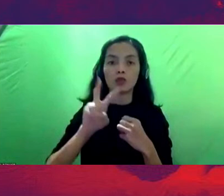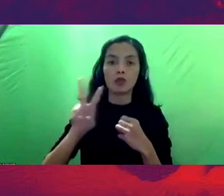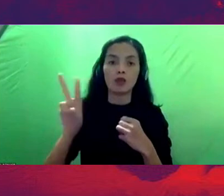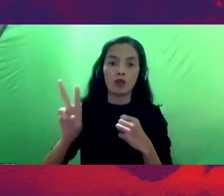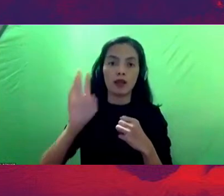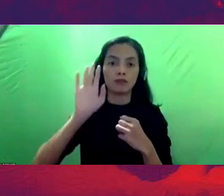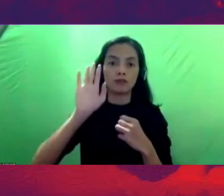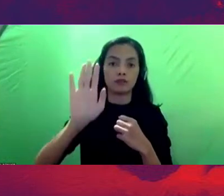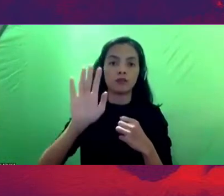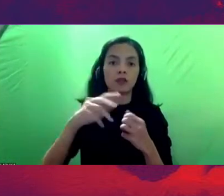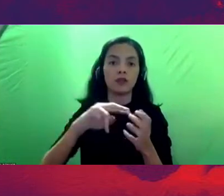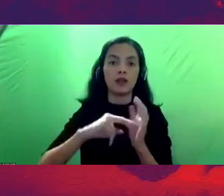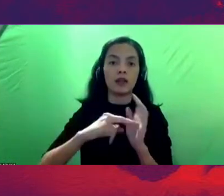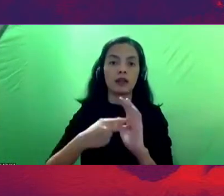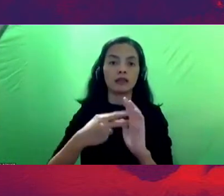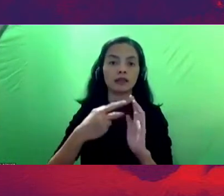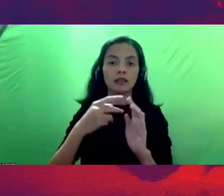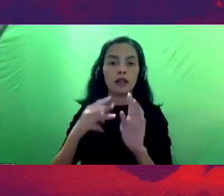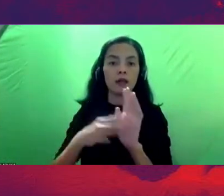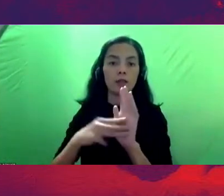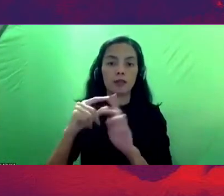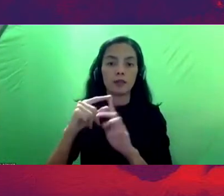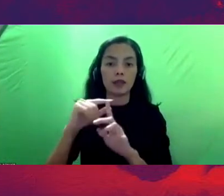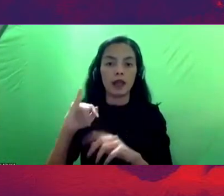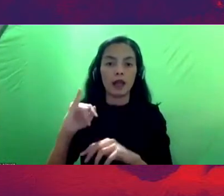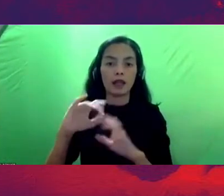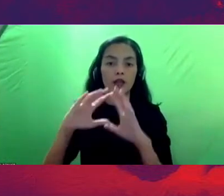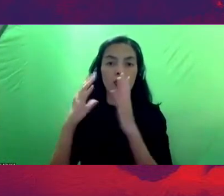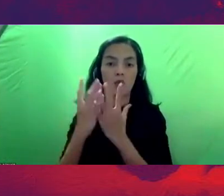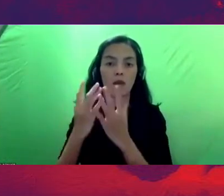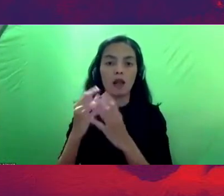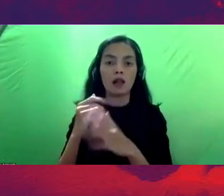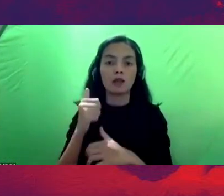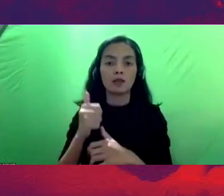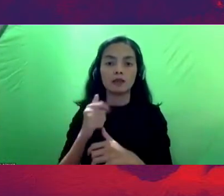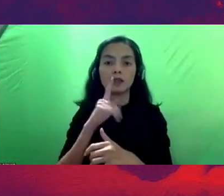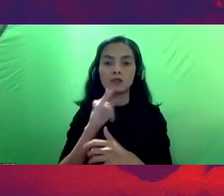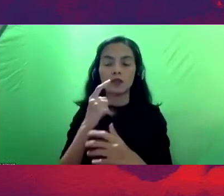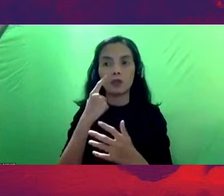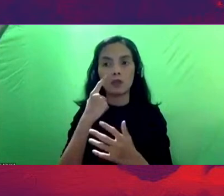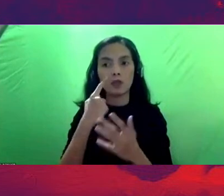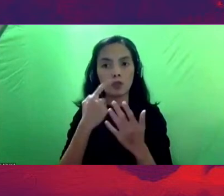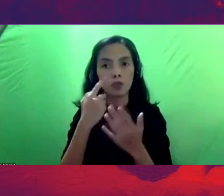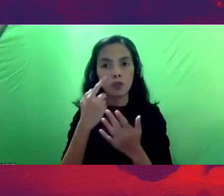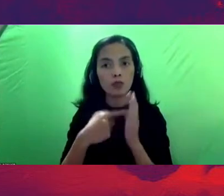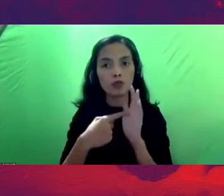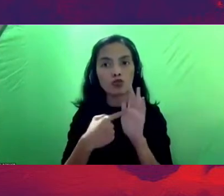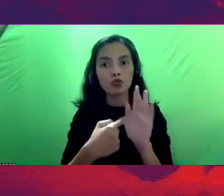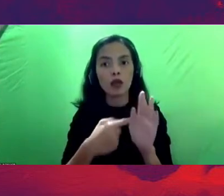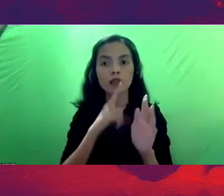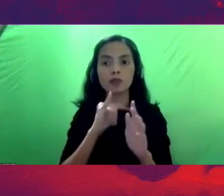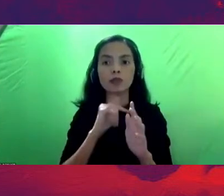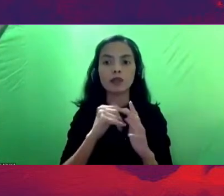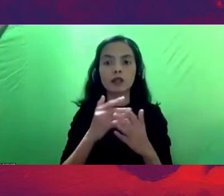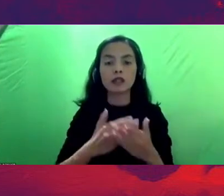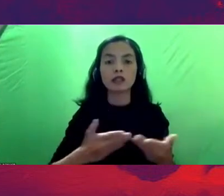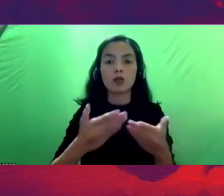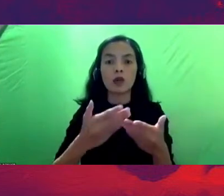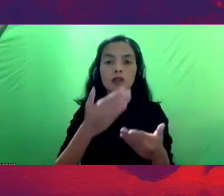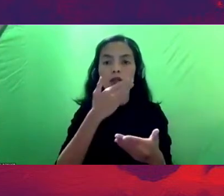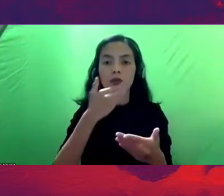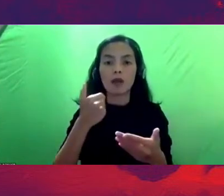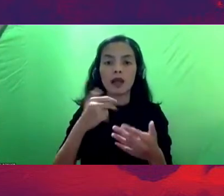use to update the global MPI would show even further positive progress, albeit probably a bit more